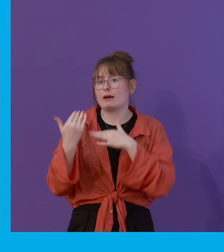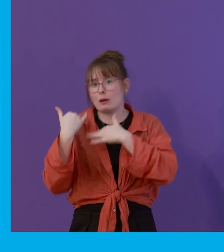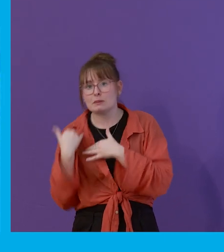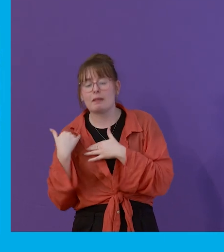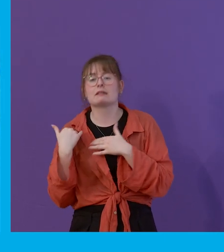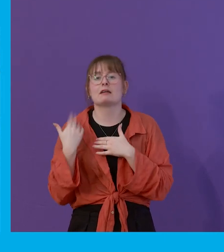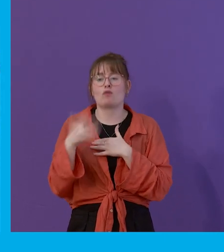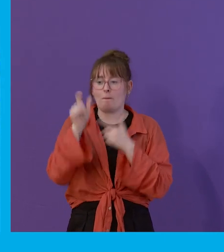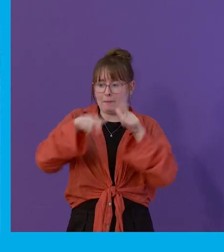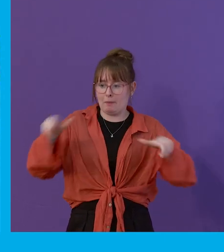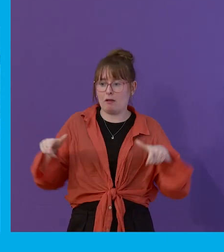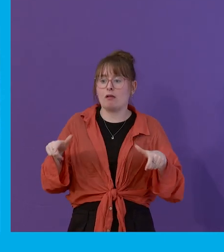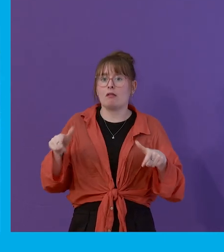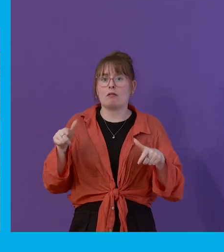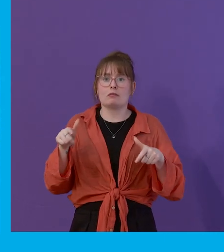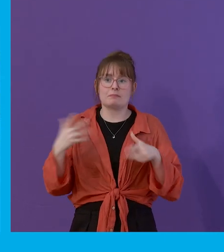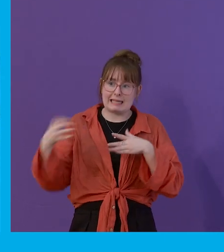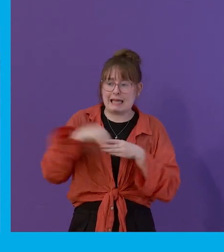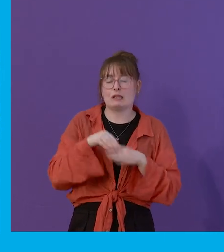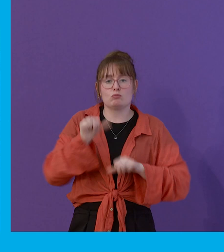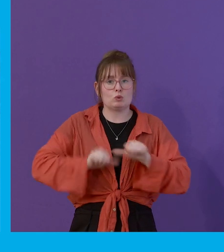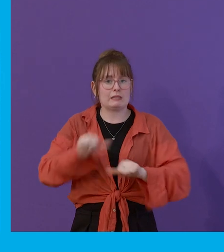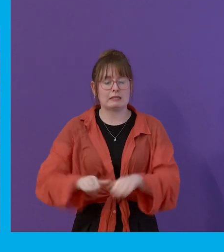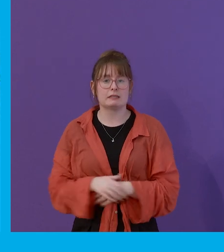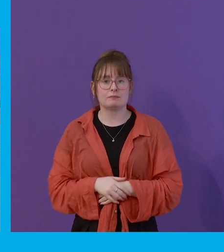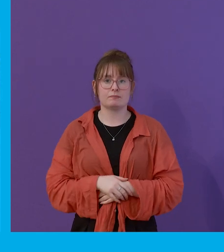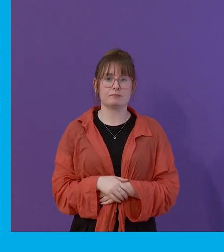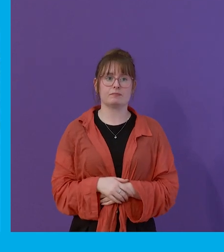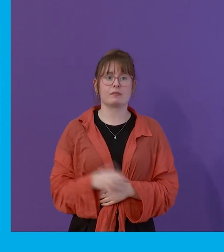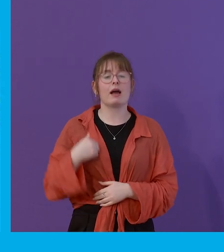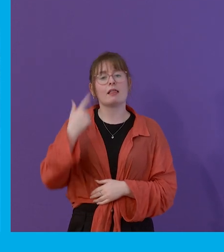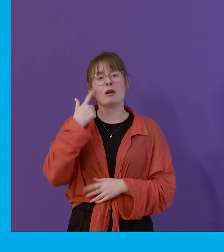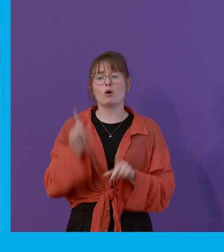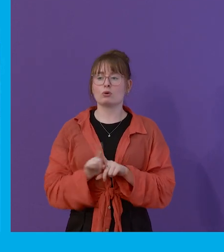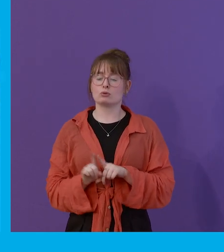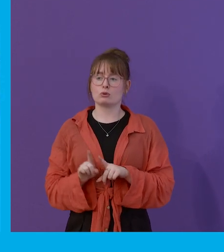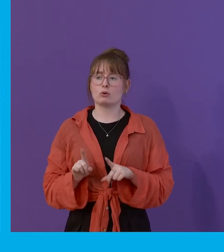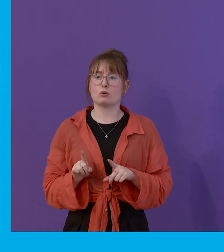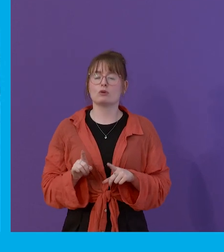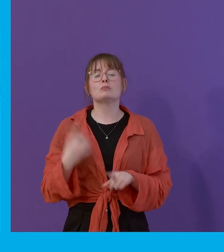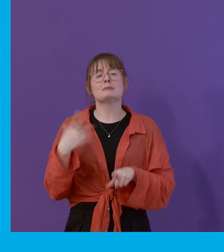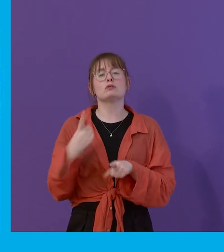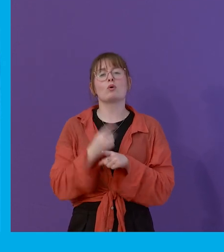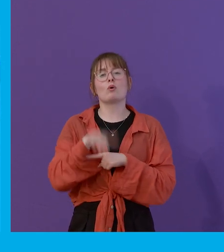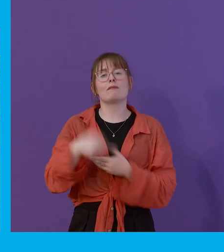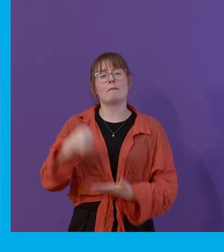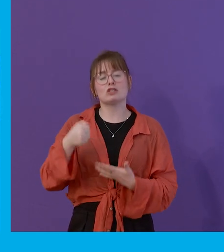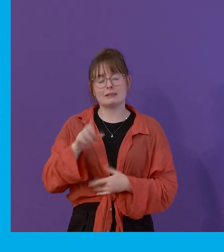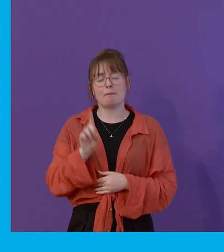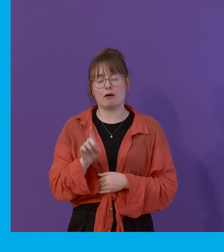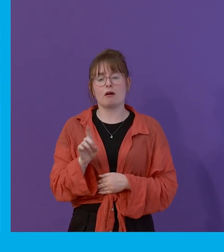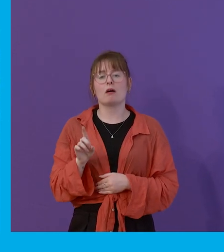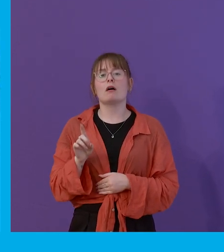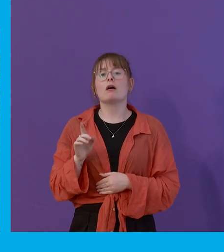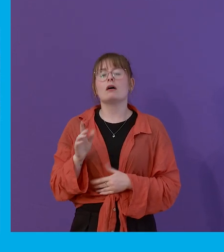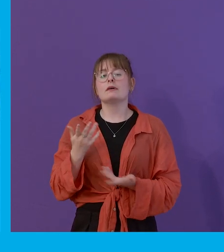from things that are recommended or endorsed via this process, these processes? I think there can also, and this isn't so much about participatory budgeting, but more about deliberative and